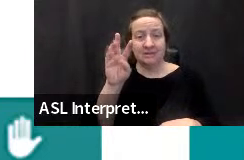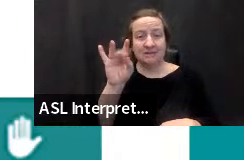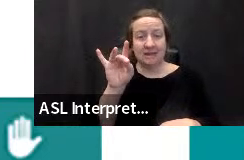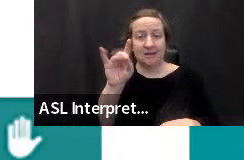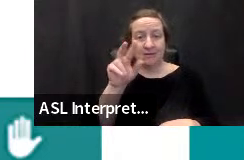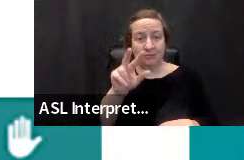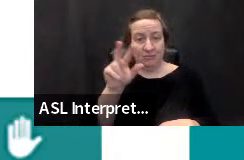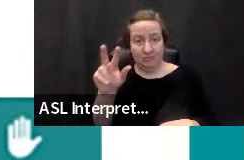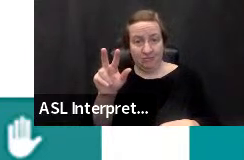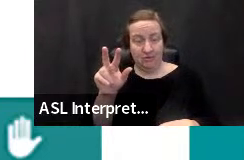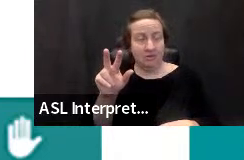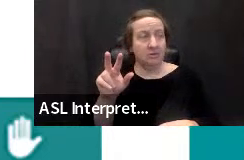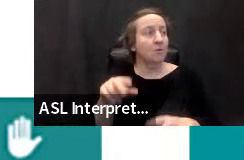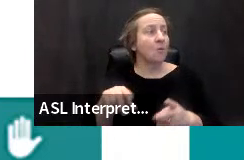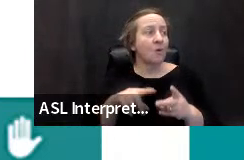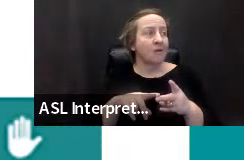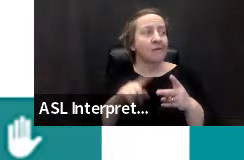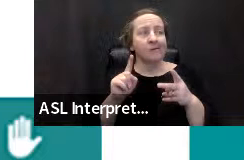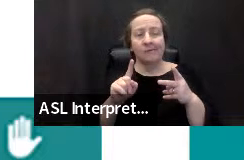1-669-900-6833 or